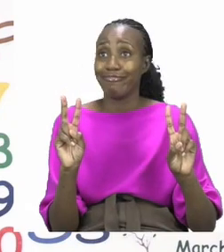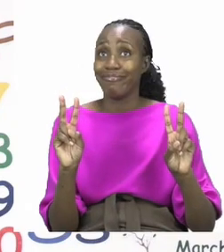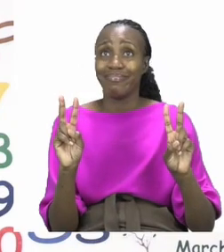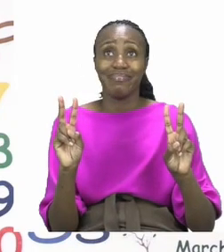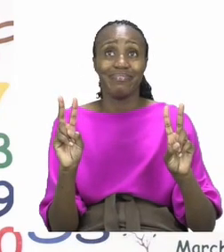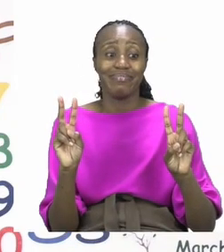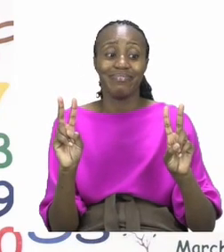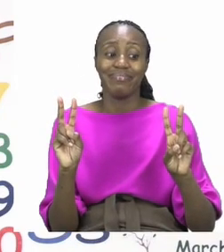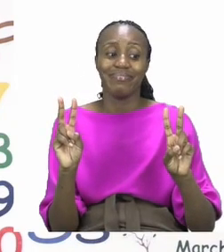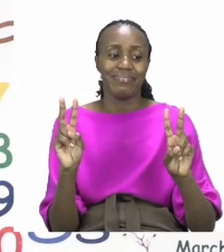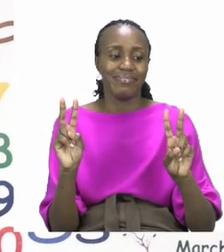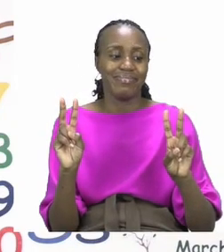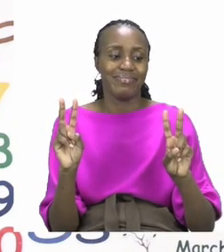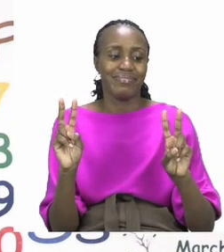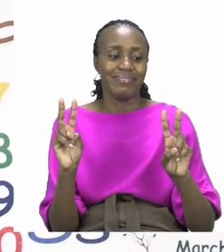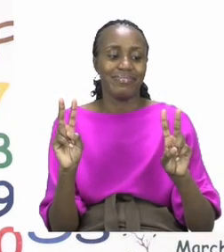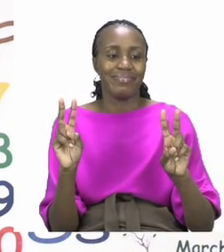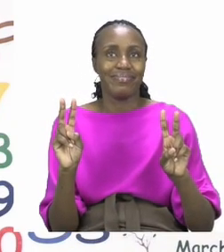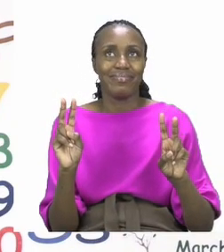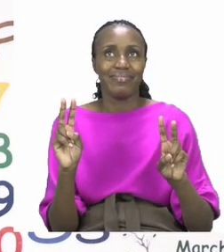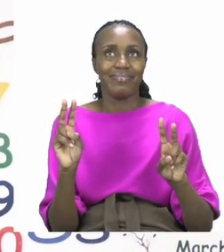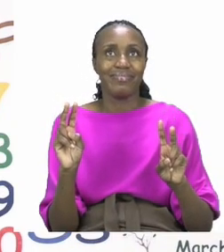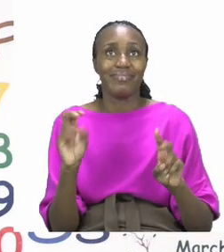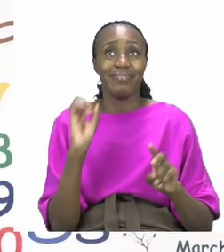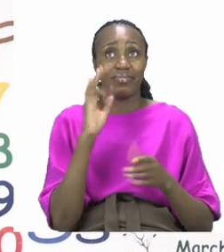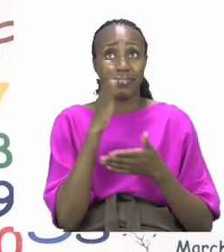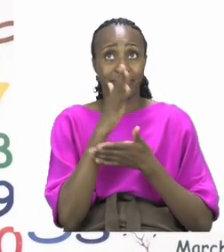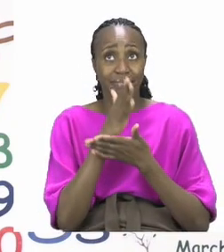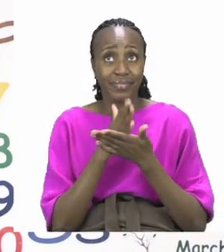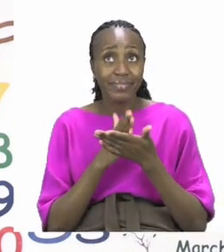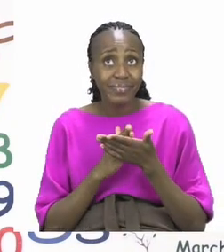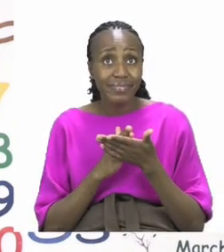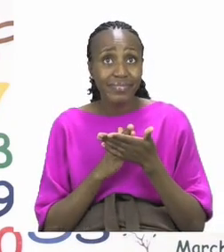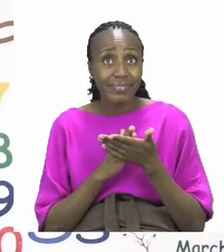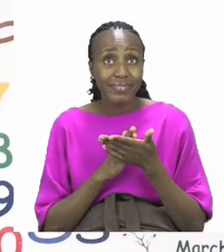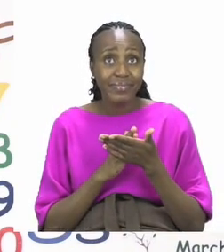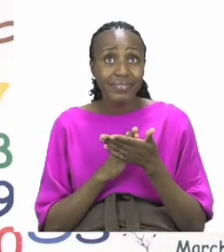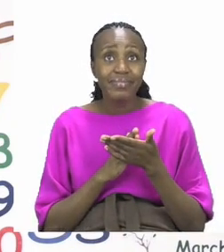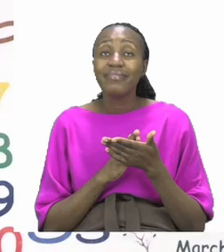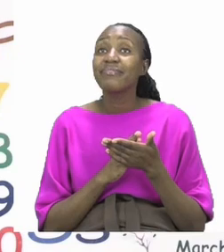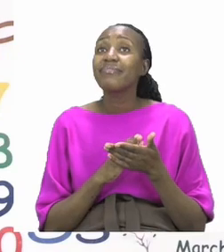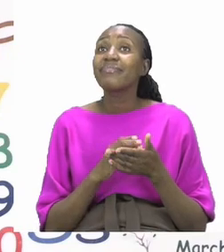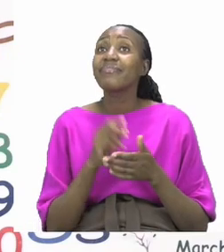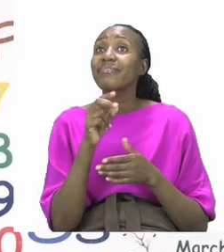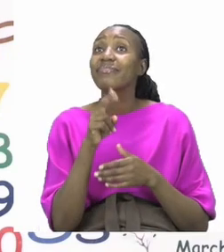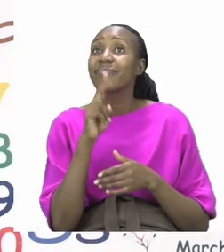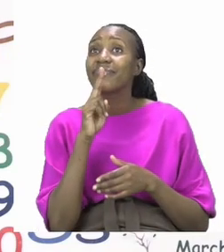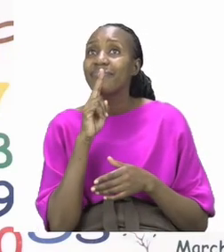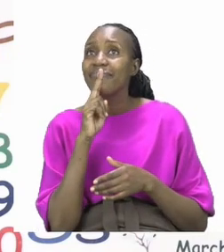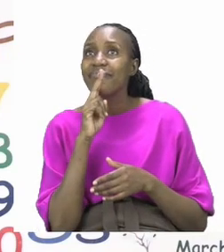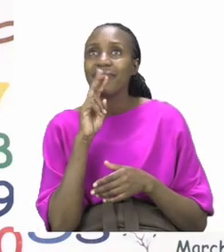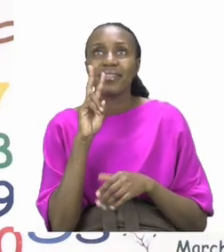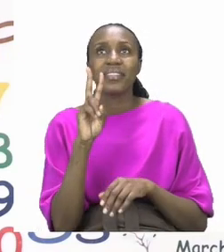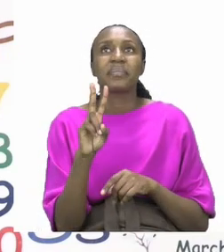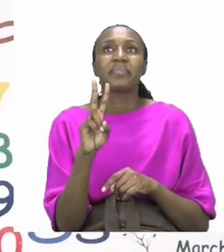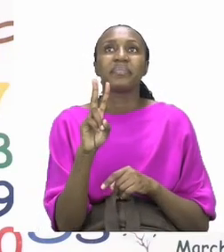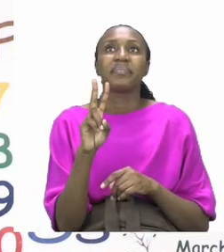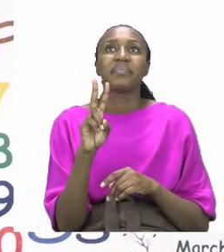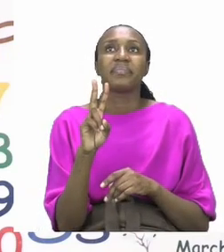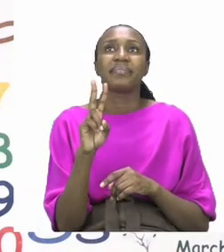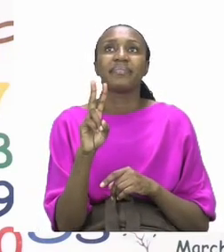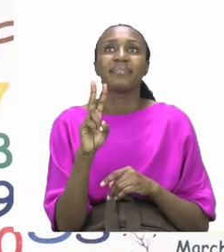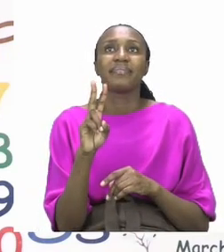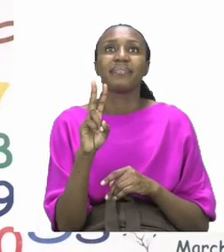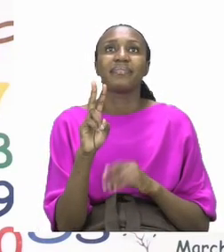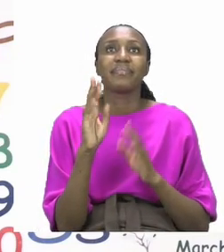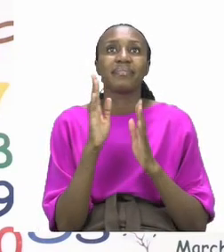So we know that if we halve the number 4, we will get 2. So